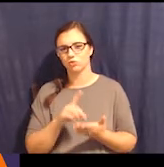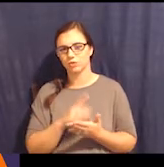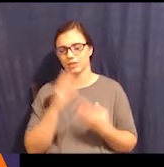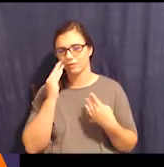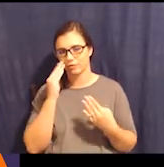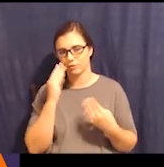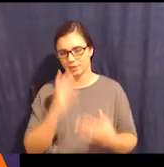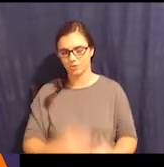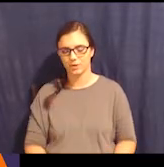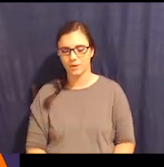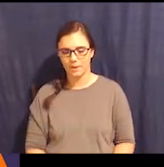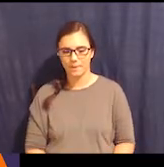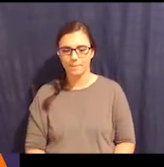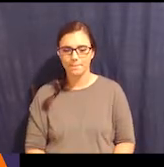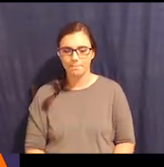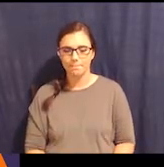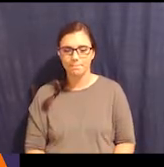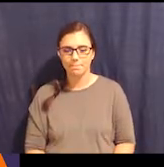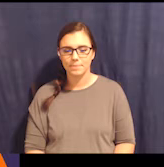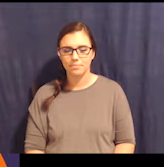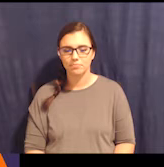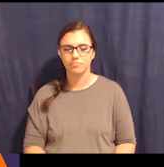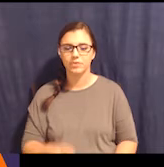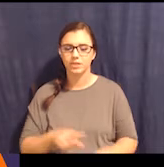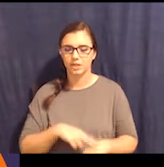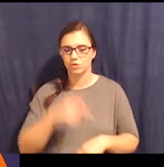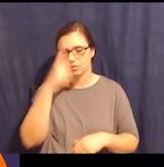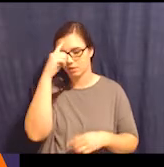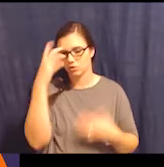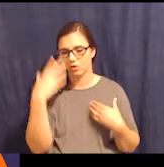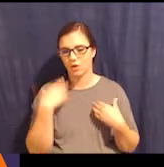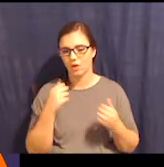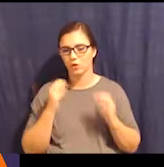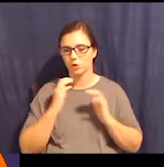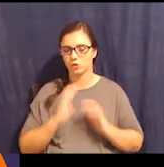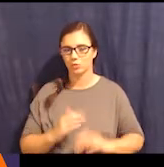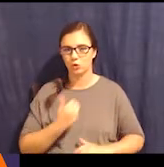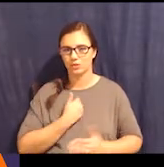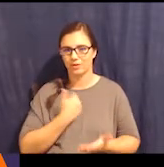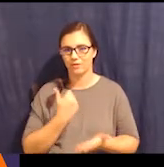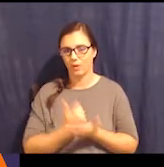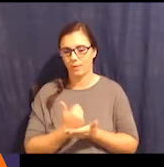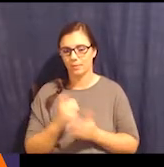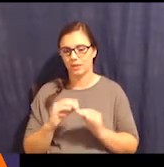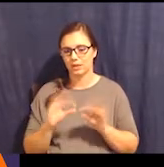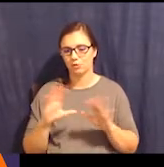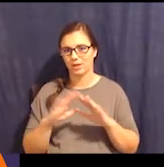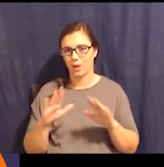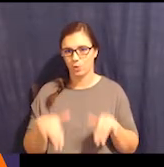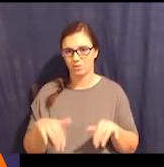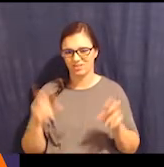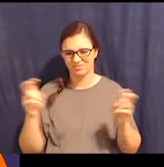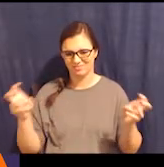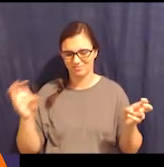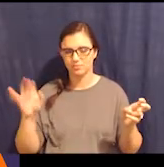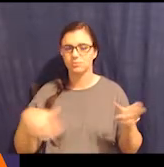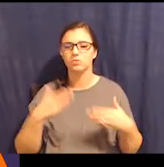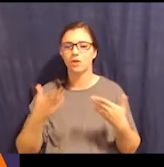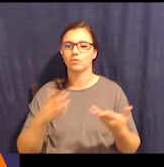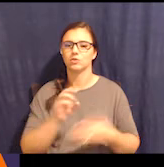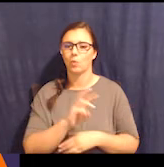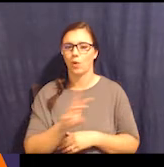Health Consumers Self-Help Clearinghouse offers a website with a directory of different types of peer